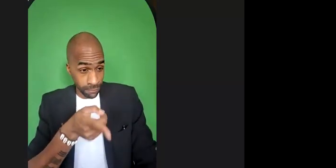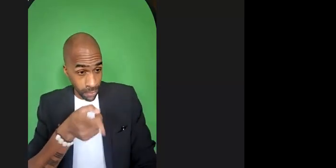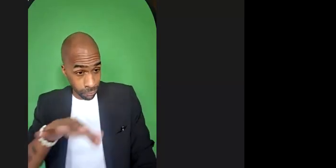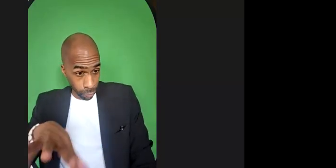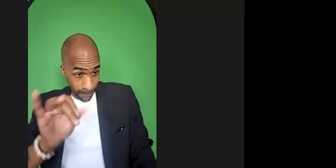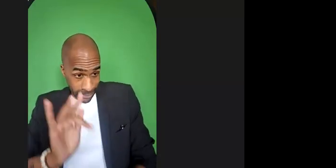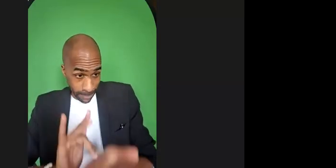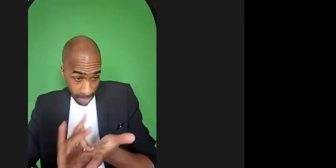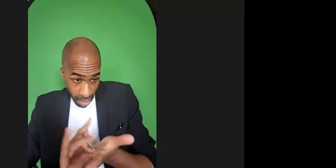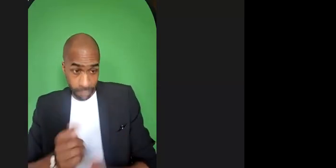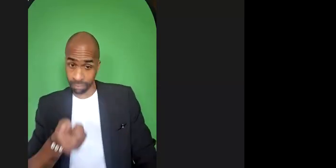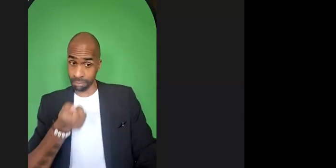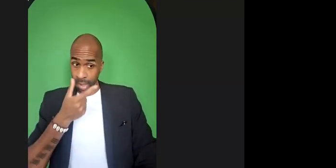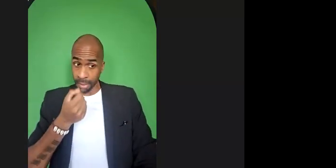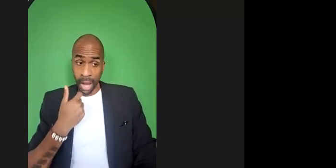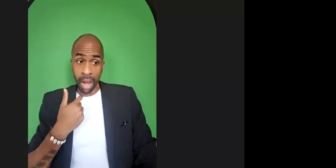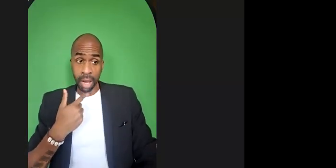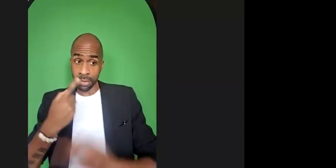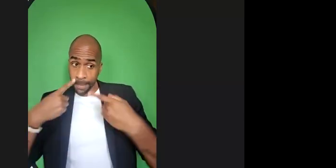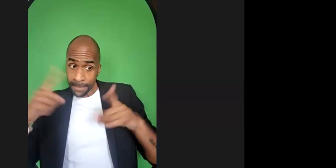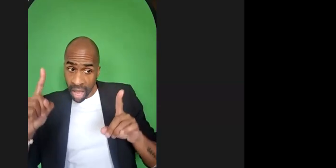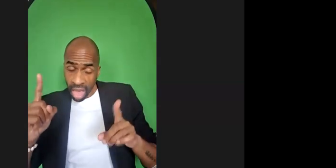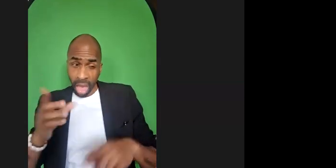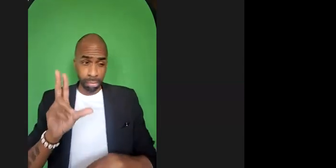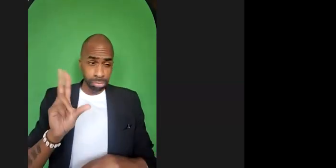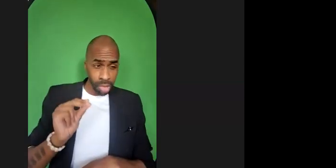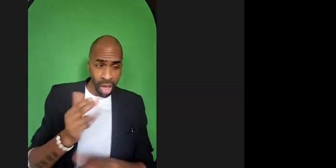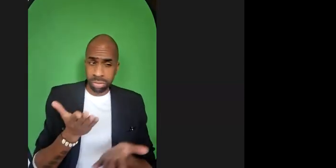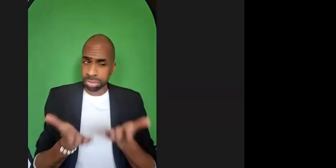work? Were there any side effects that developed? Our nurse